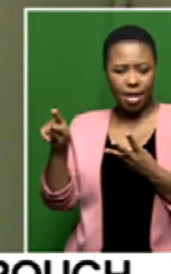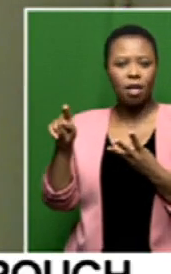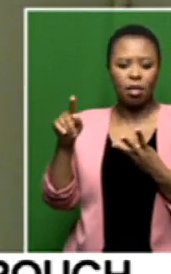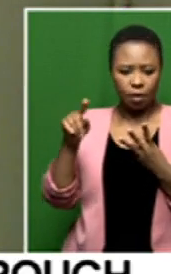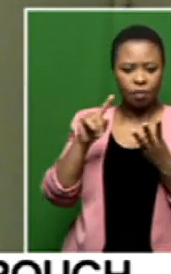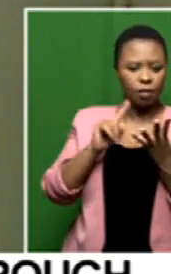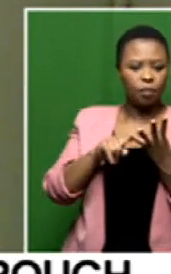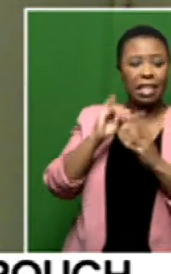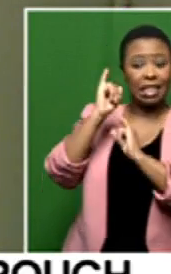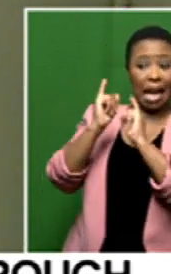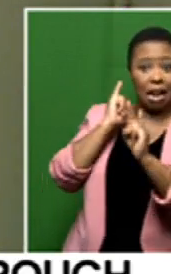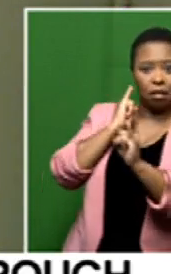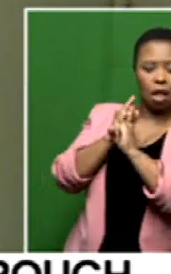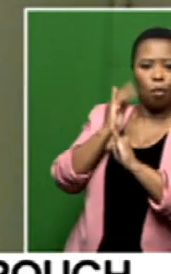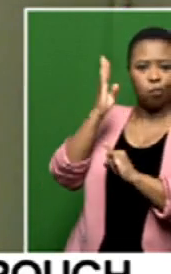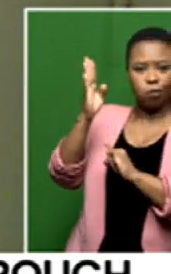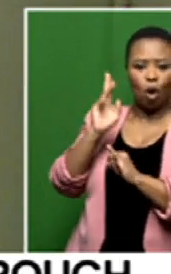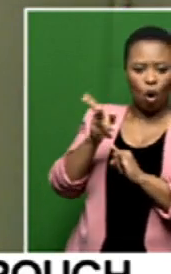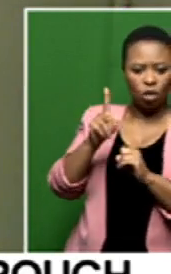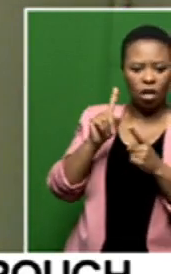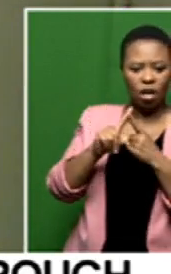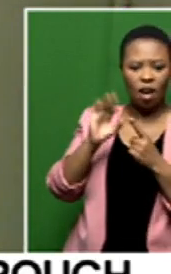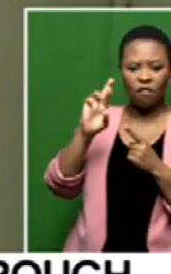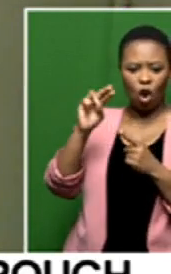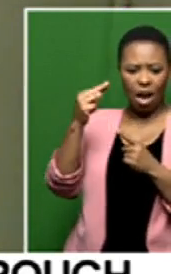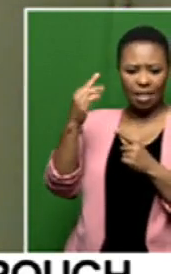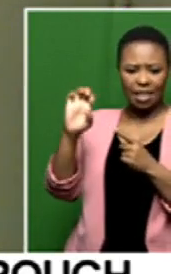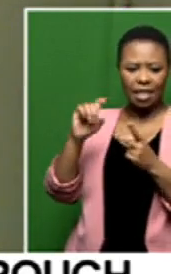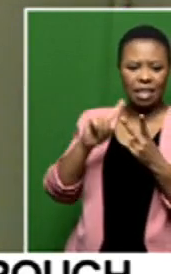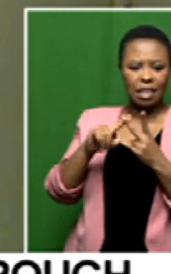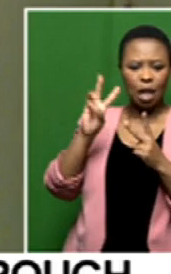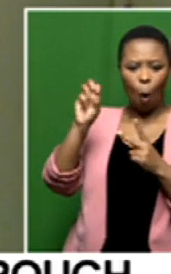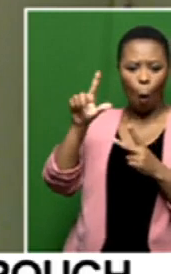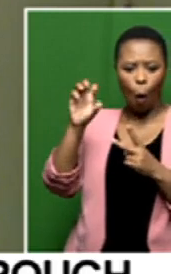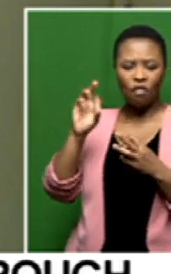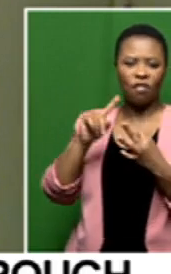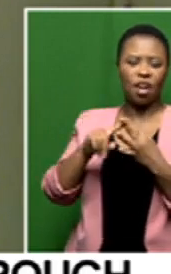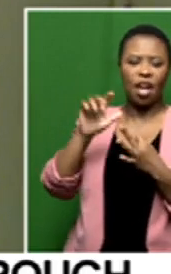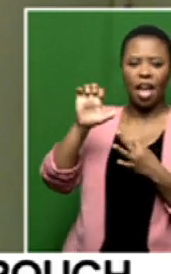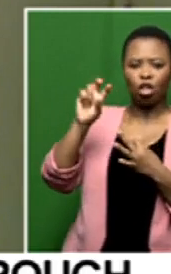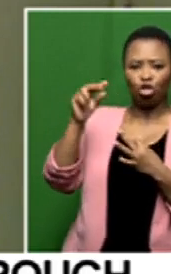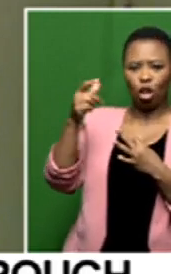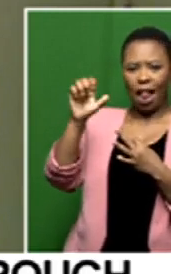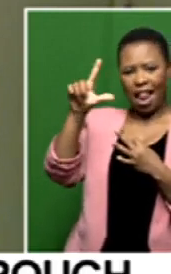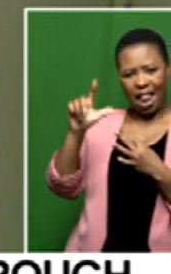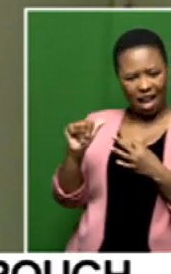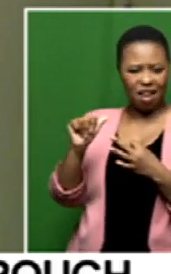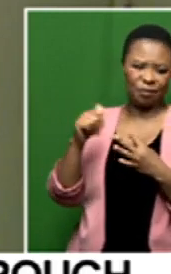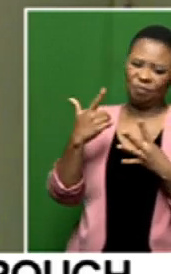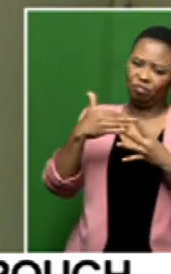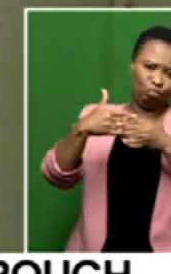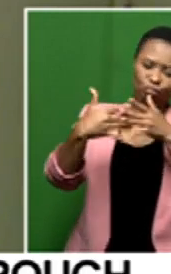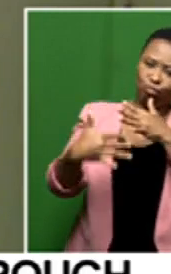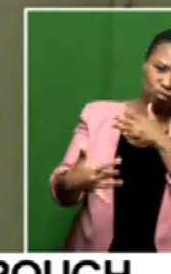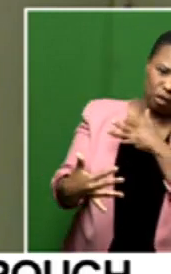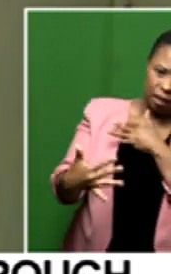on a kind of more international basis, people like Frans Lanting, Art Wolf, Jonathan and Angela Scott, Marcel van Oosten. So many